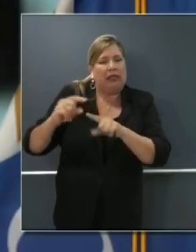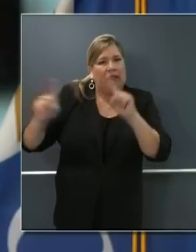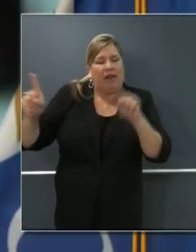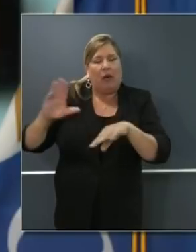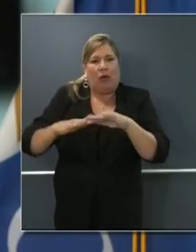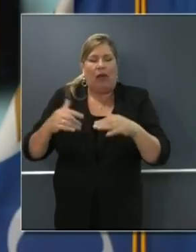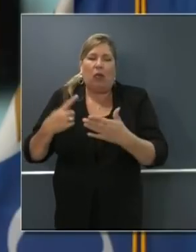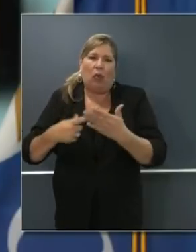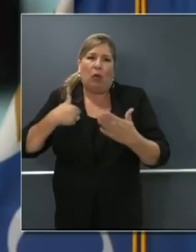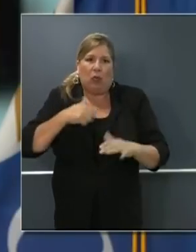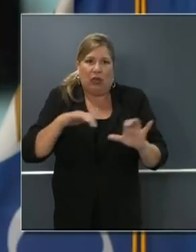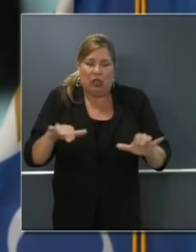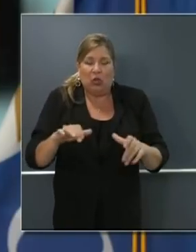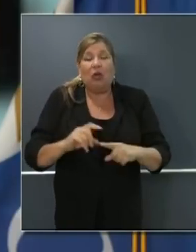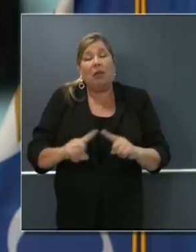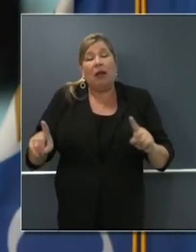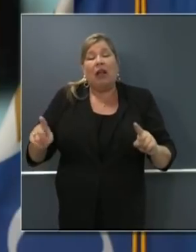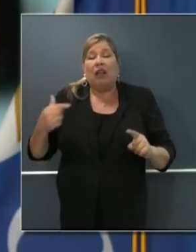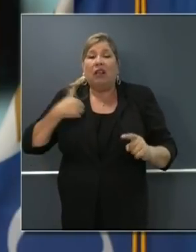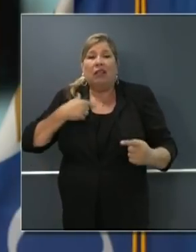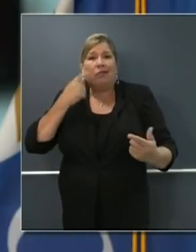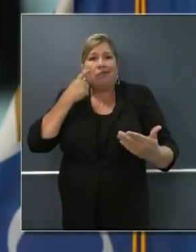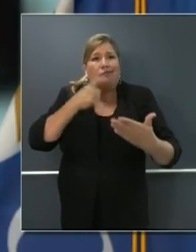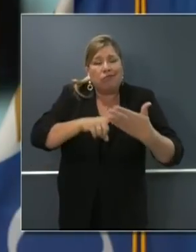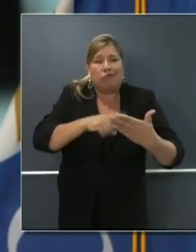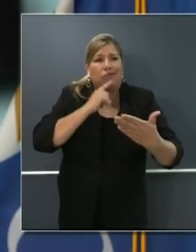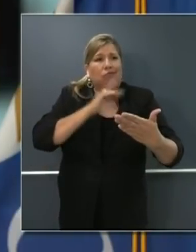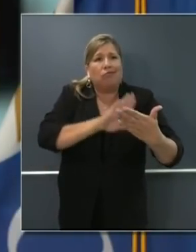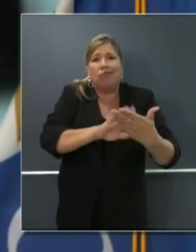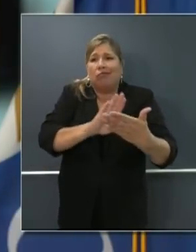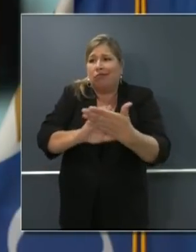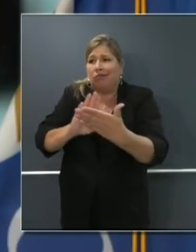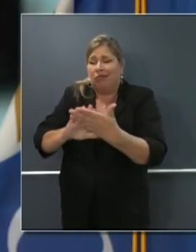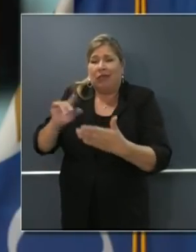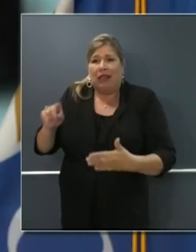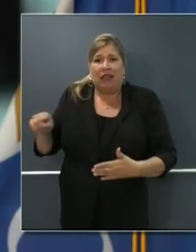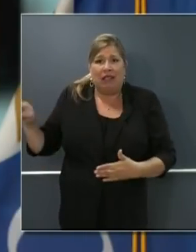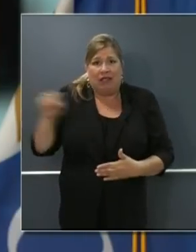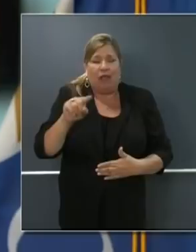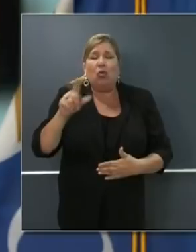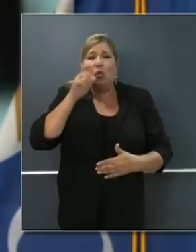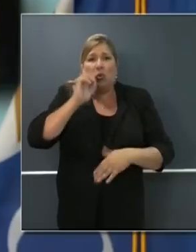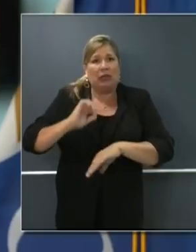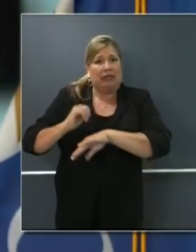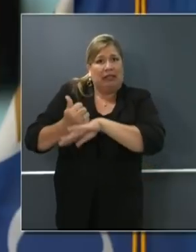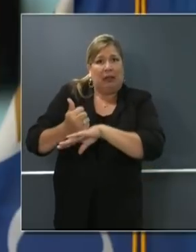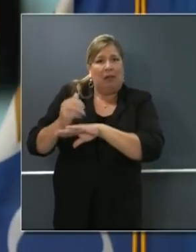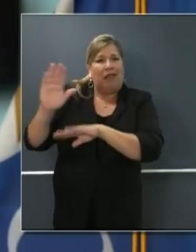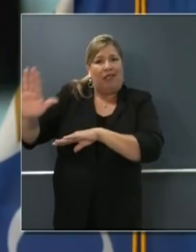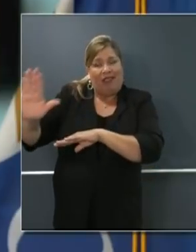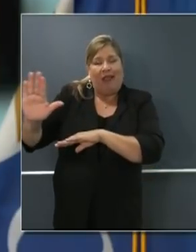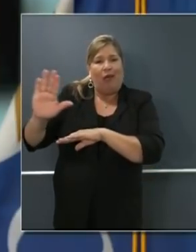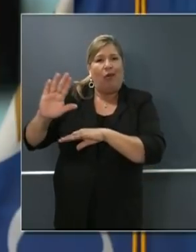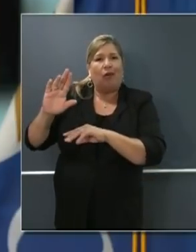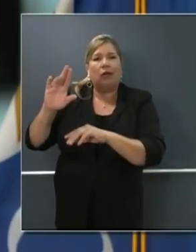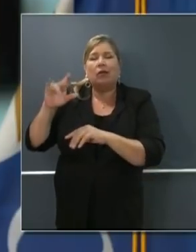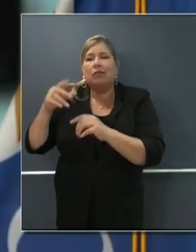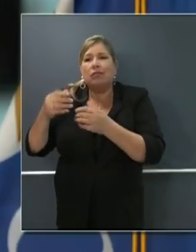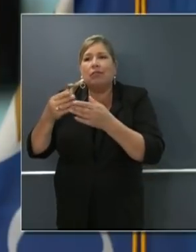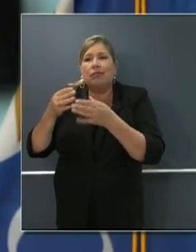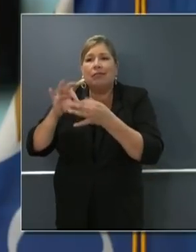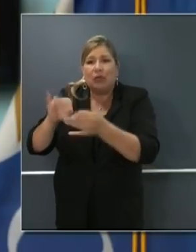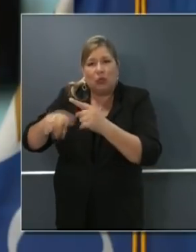doing. But I just want to acknowledge the incredible effort they put in place some time back that became the inspiration for this broader